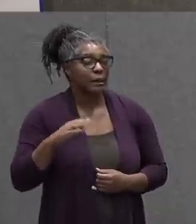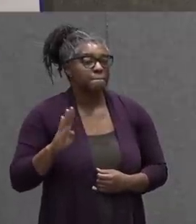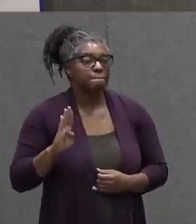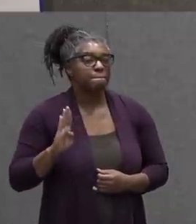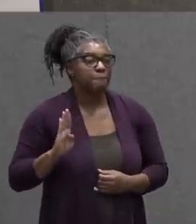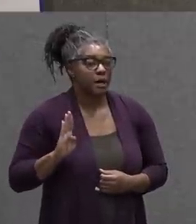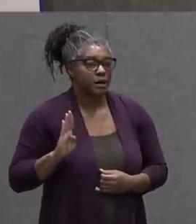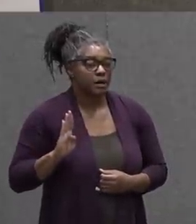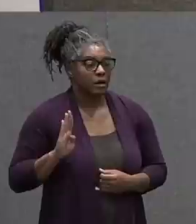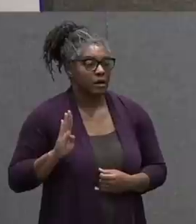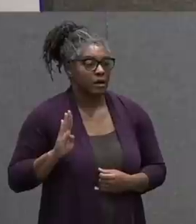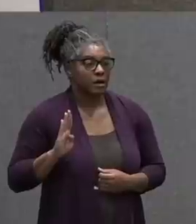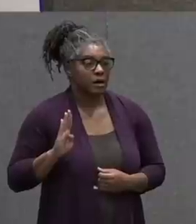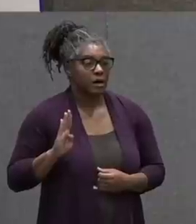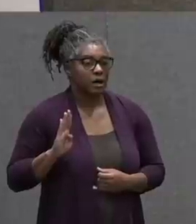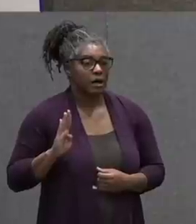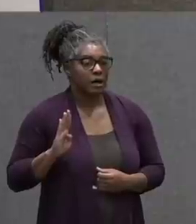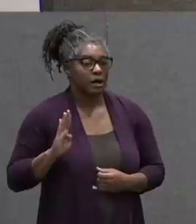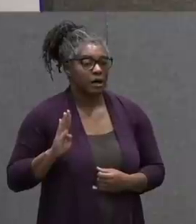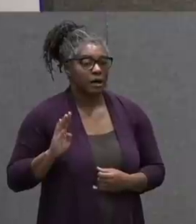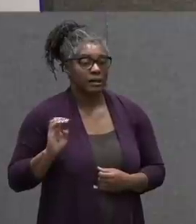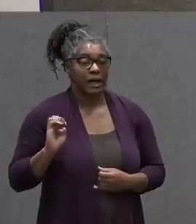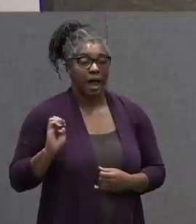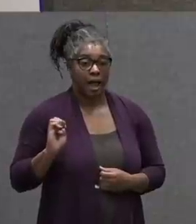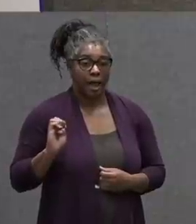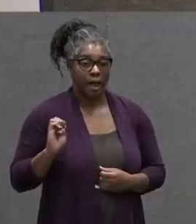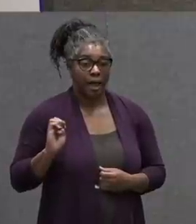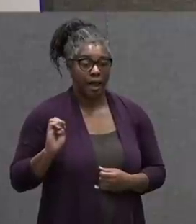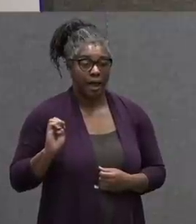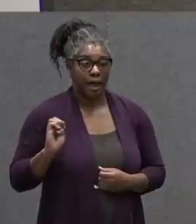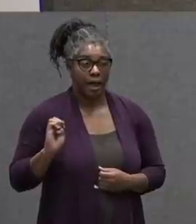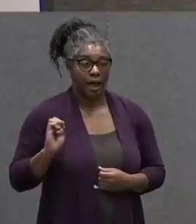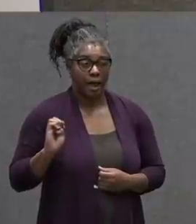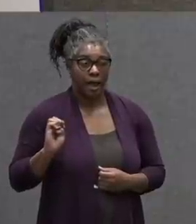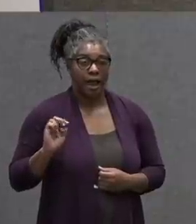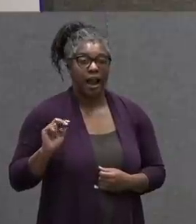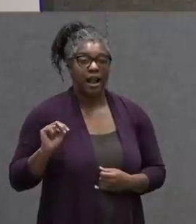E. E. B. E.